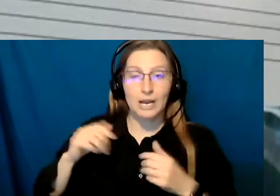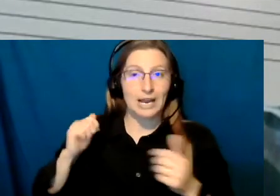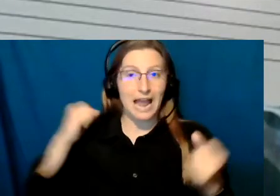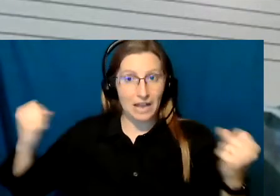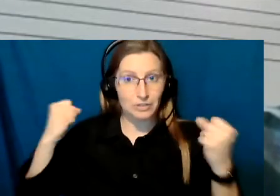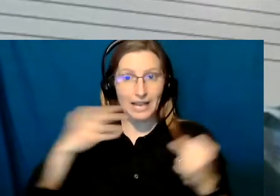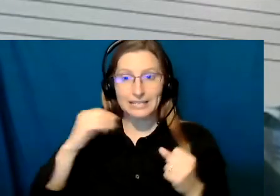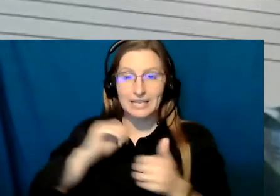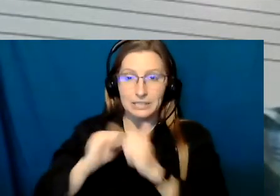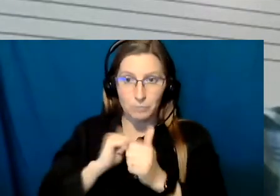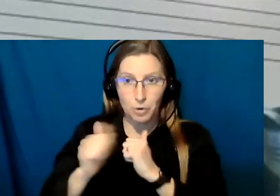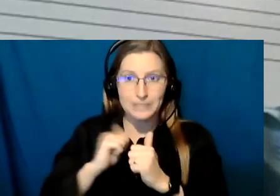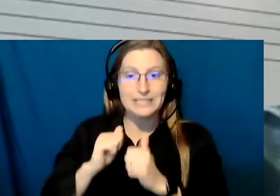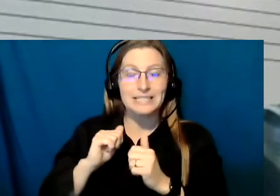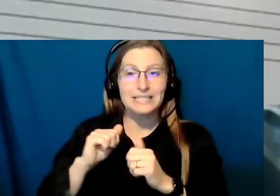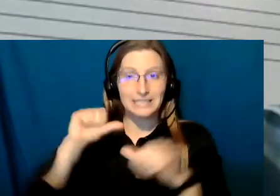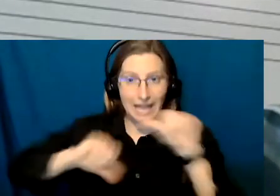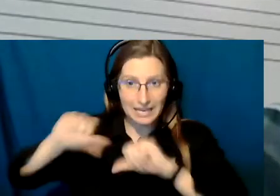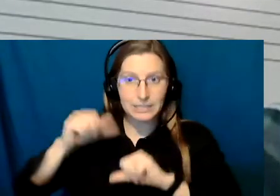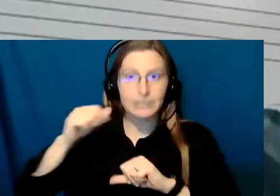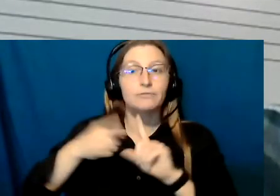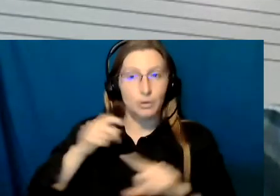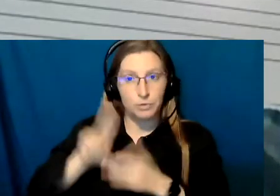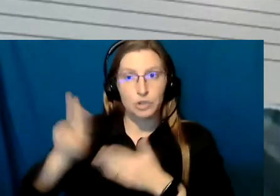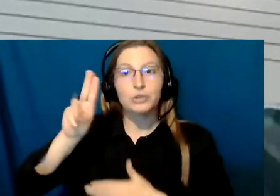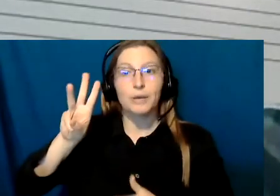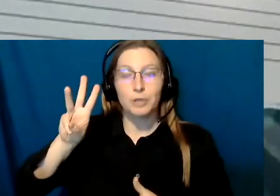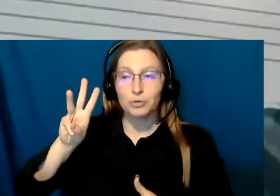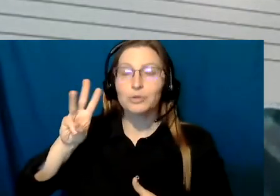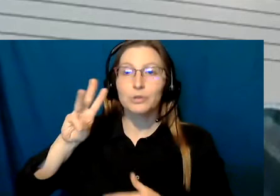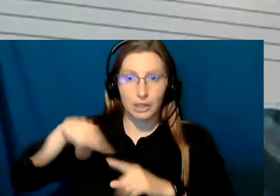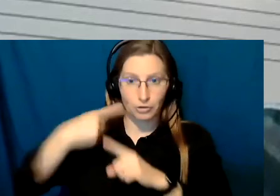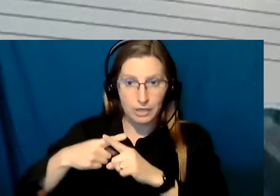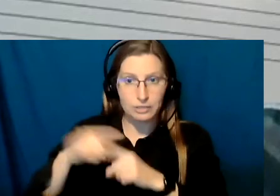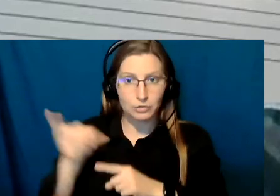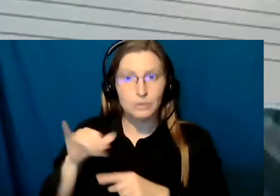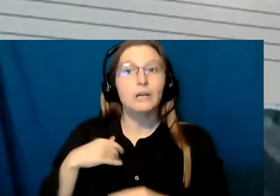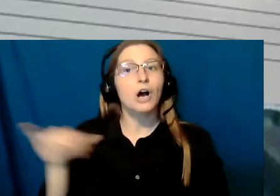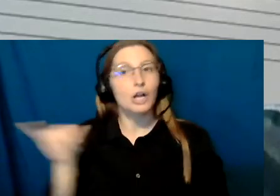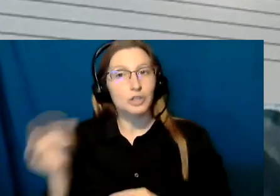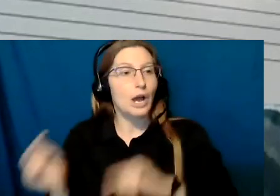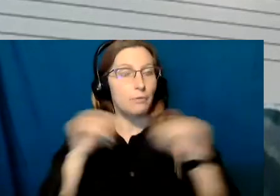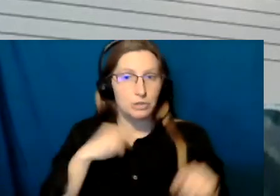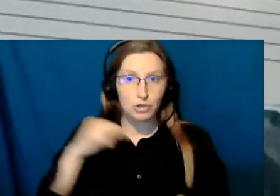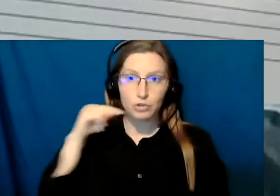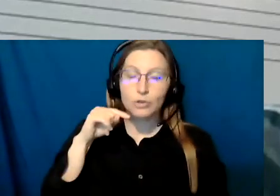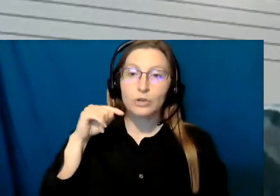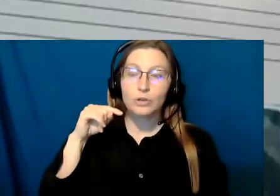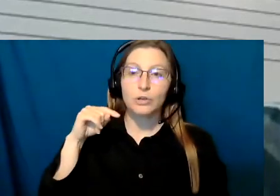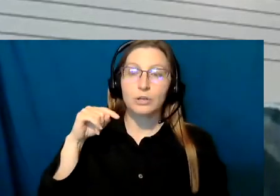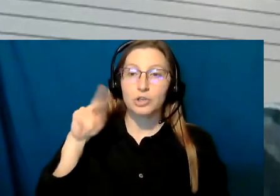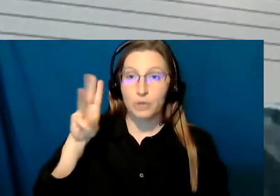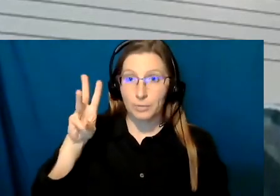from UW-La Crosse as well. And I later went to UW-Milwaukee to receive my